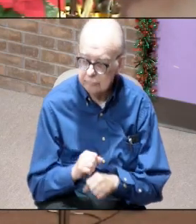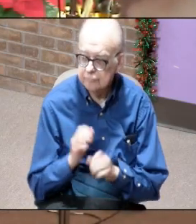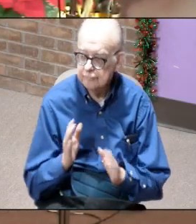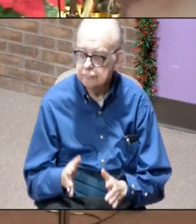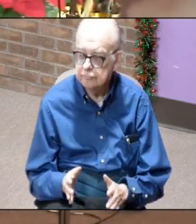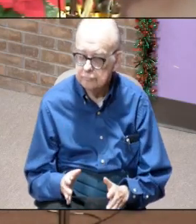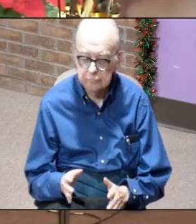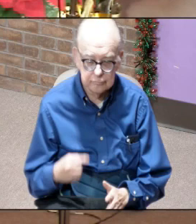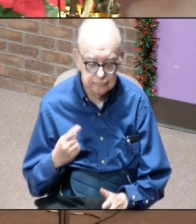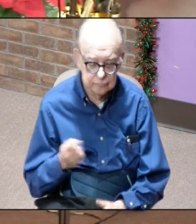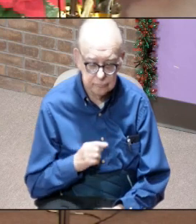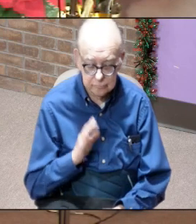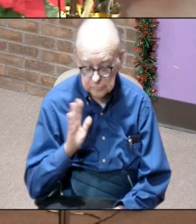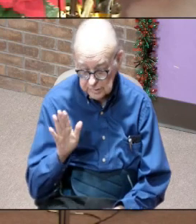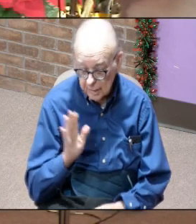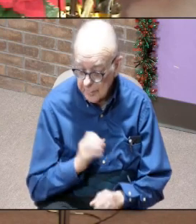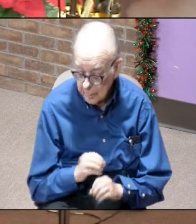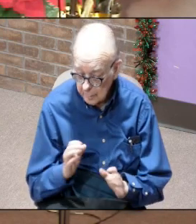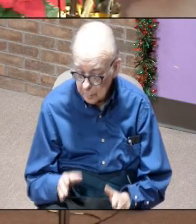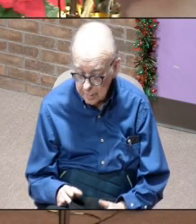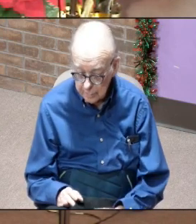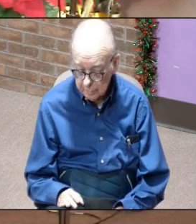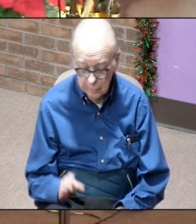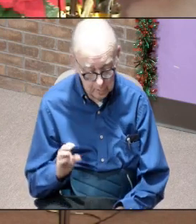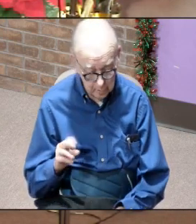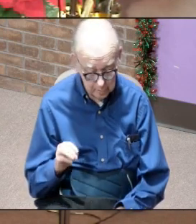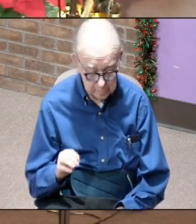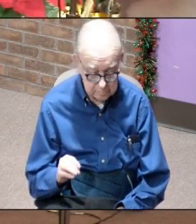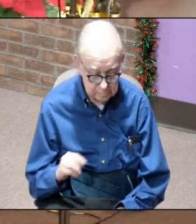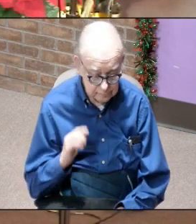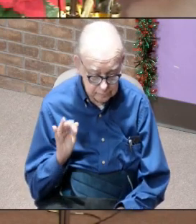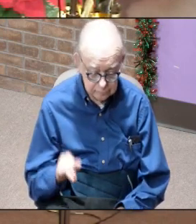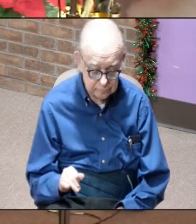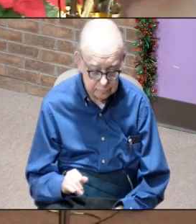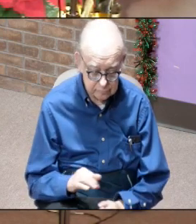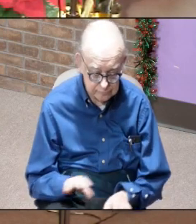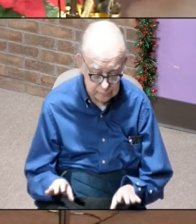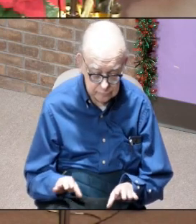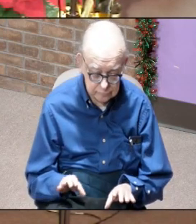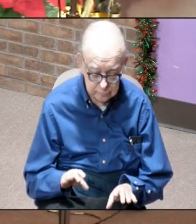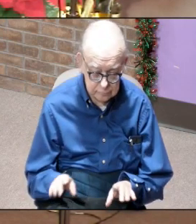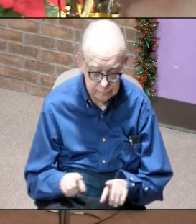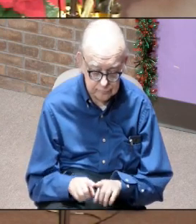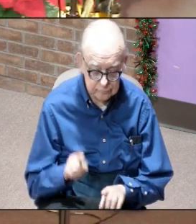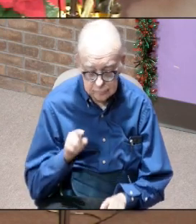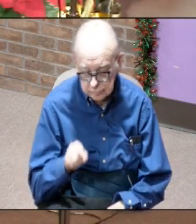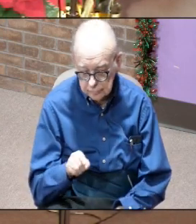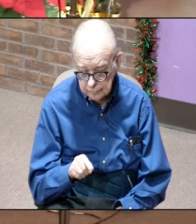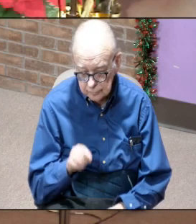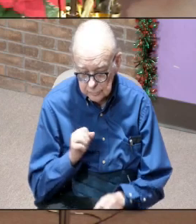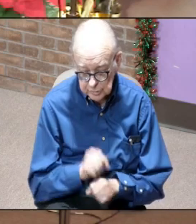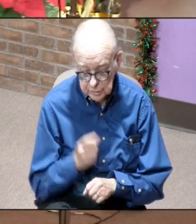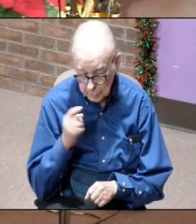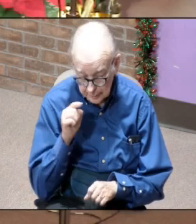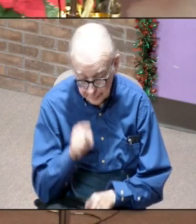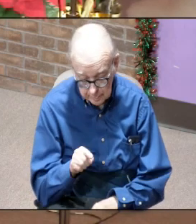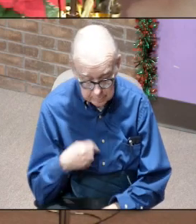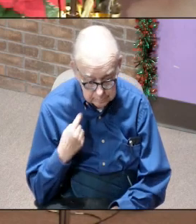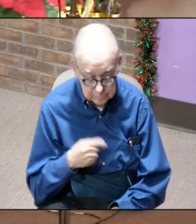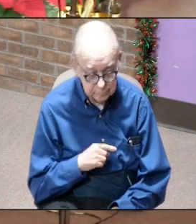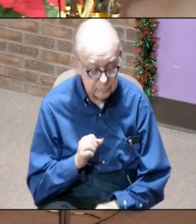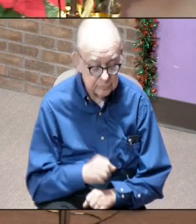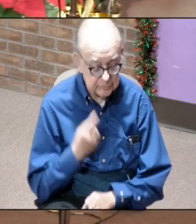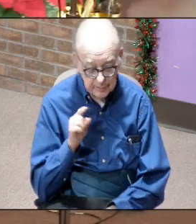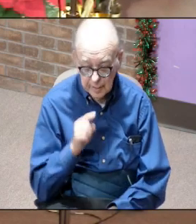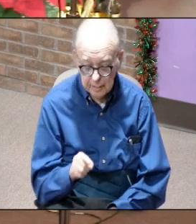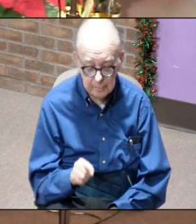employees. We're not their employees, okay? But yet they act like you guys work for them or we guys work